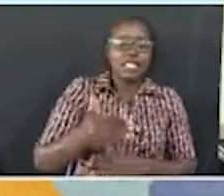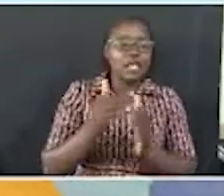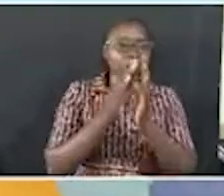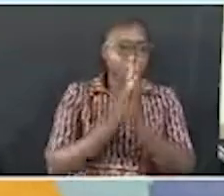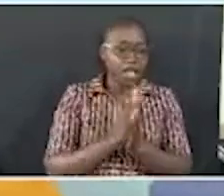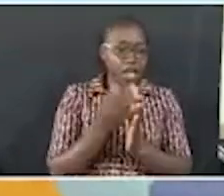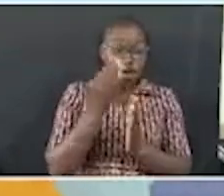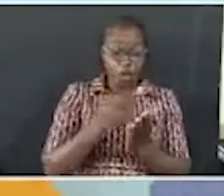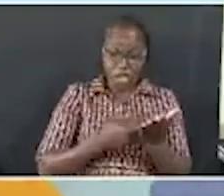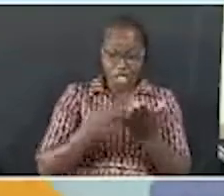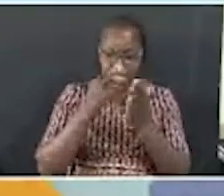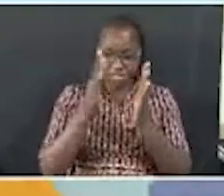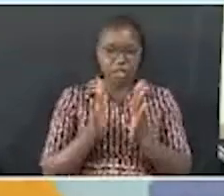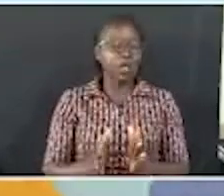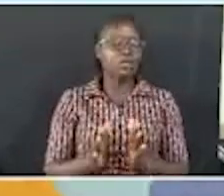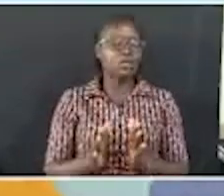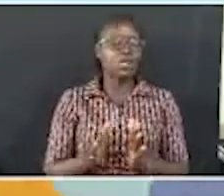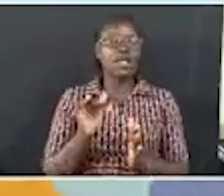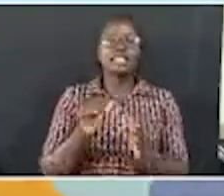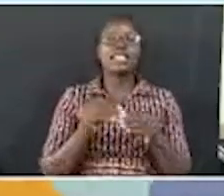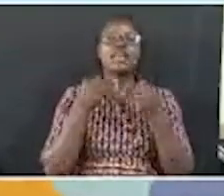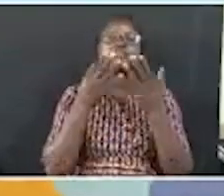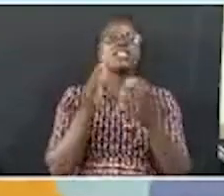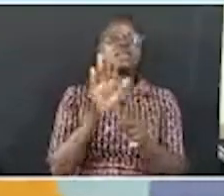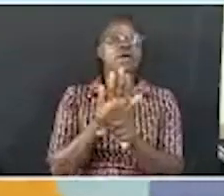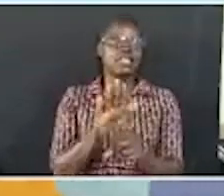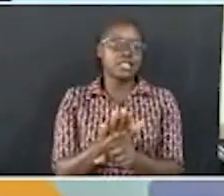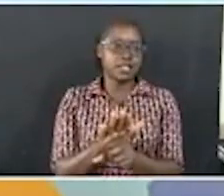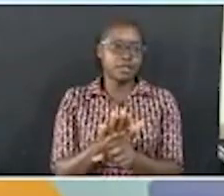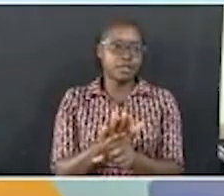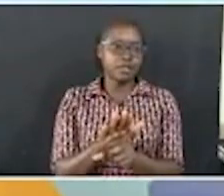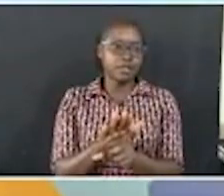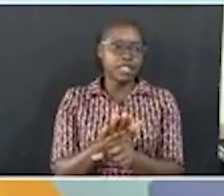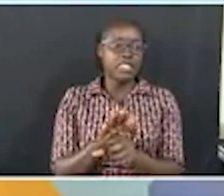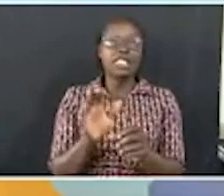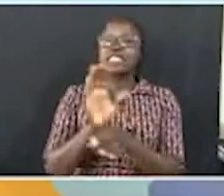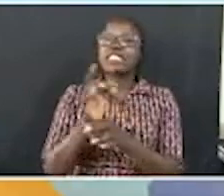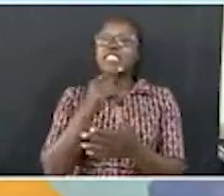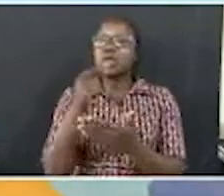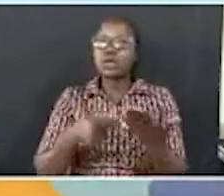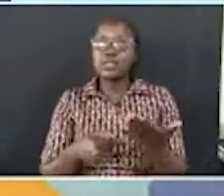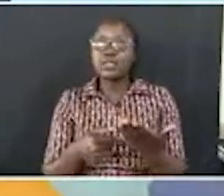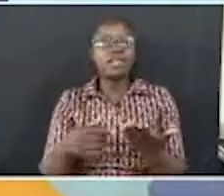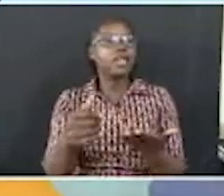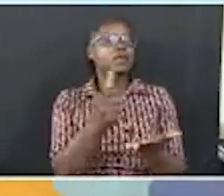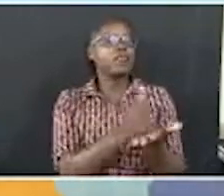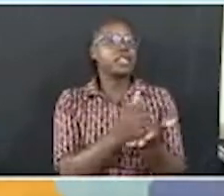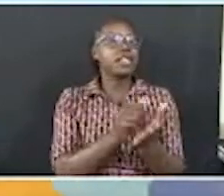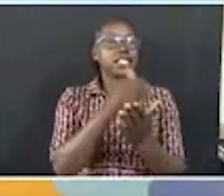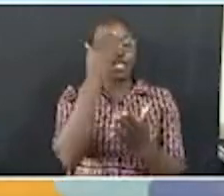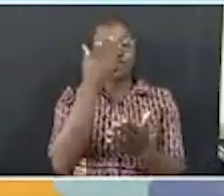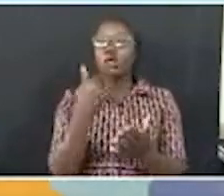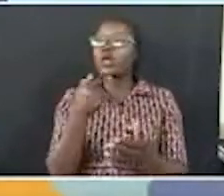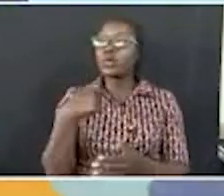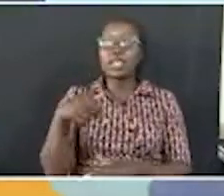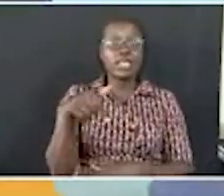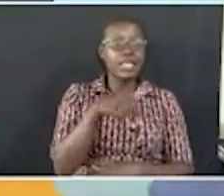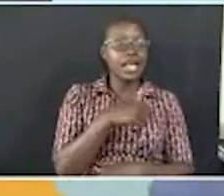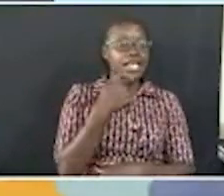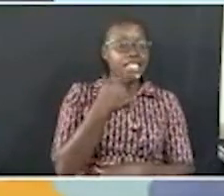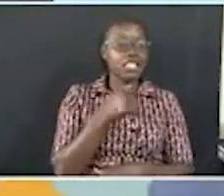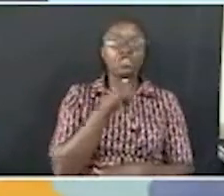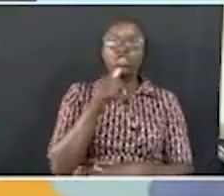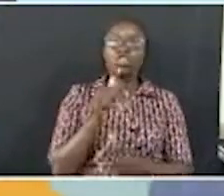prayer of a righteous person that availeth much. What does the church say? And that's why we are saying,